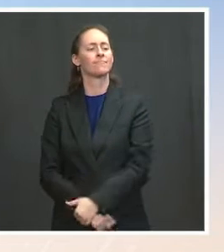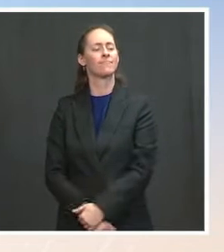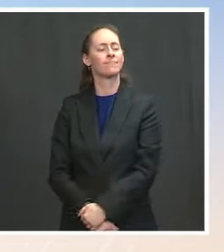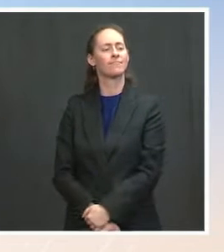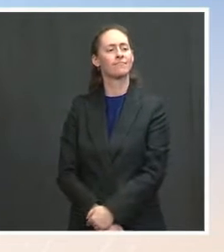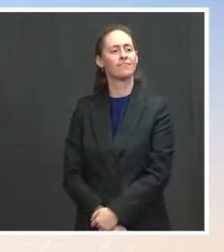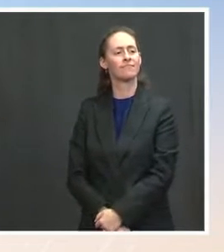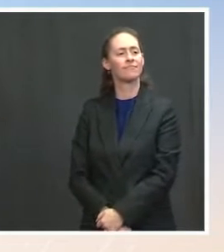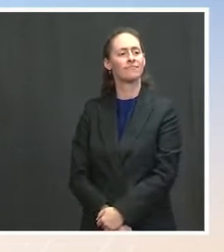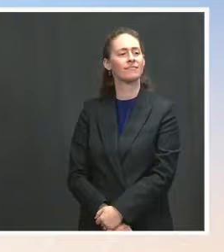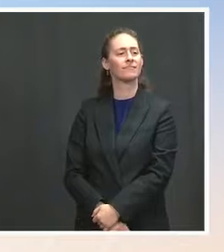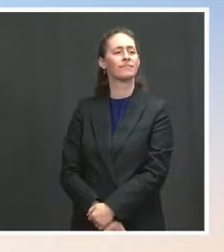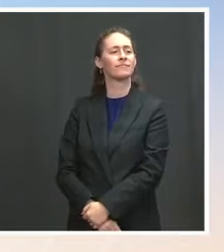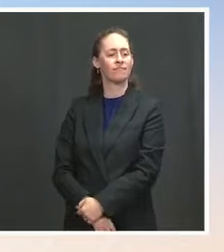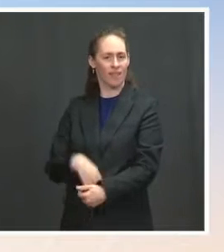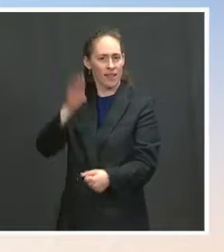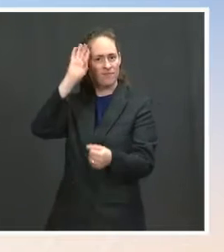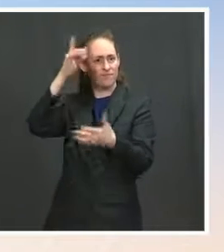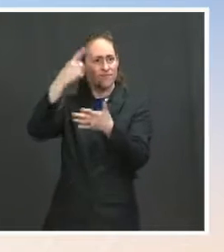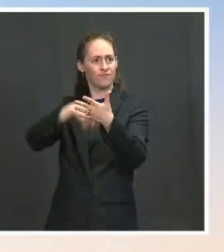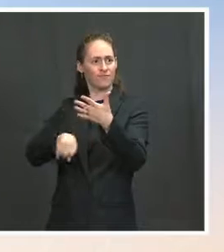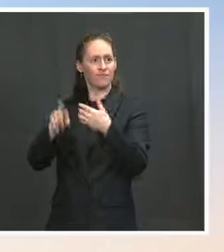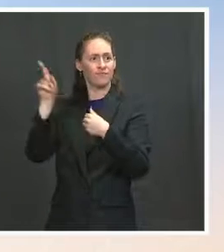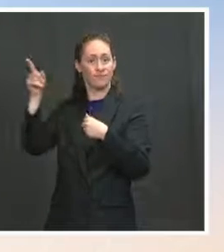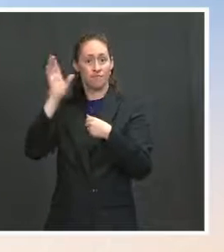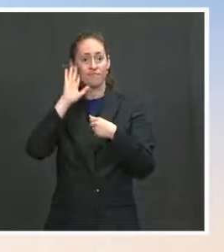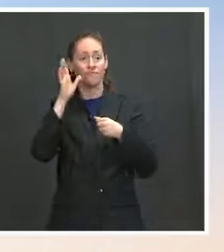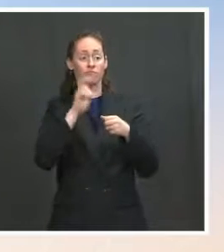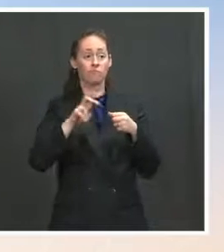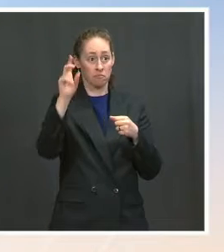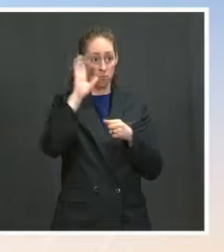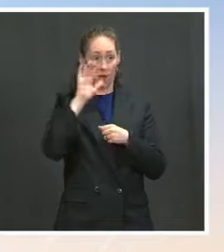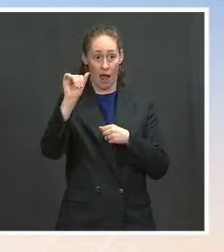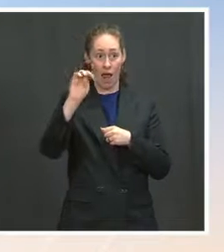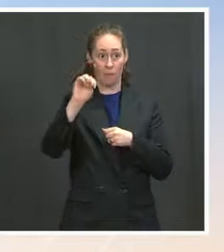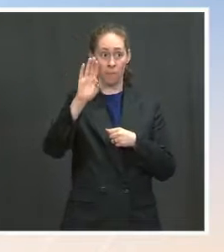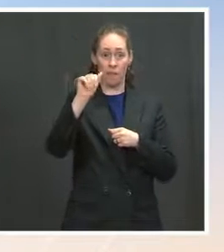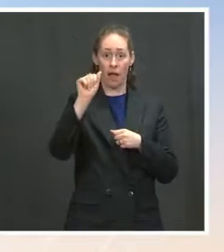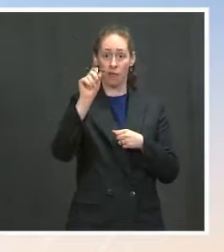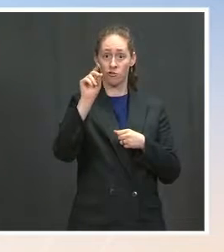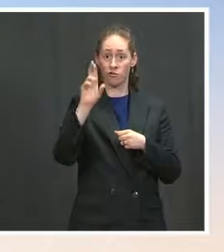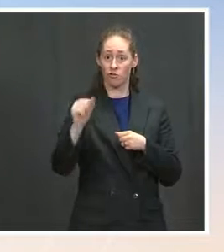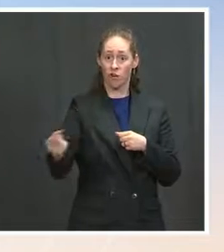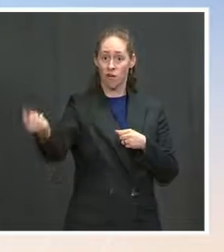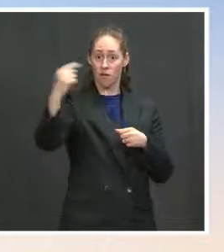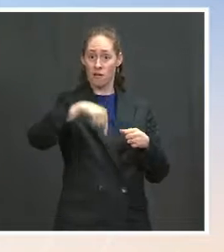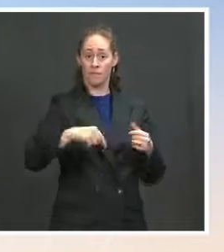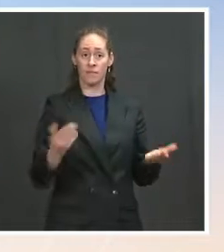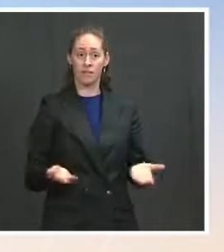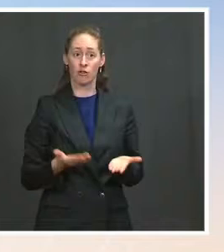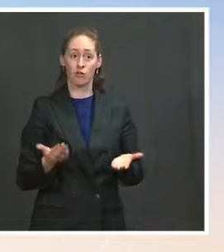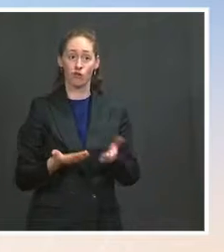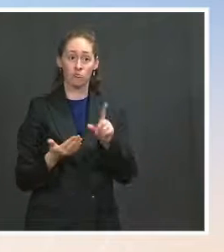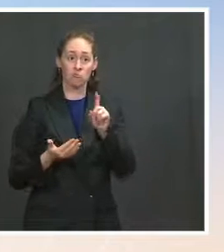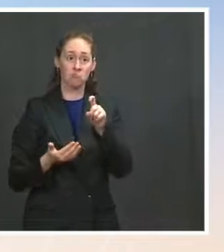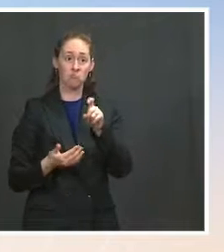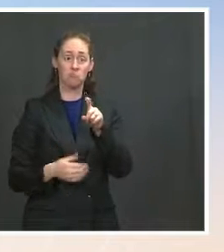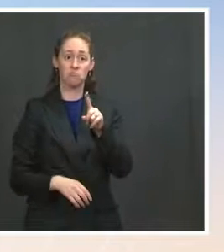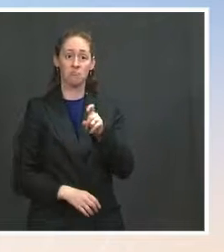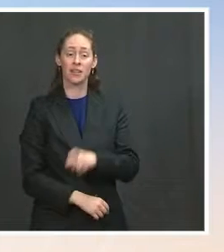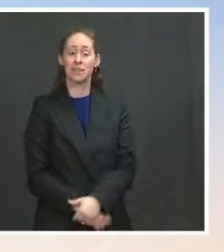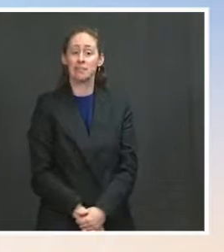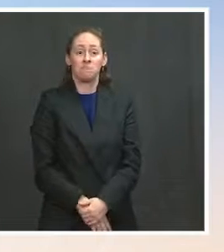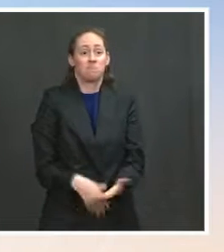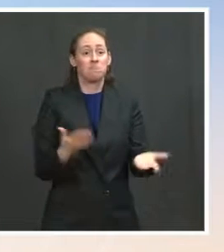ambassador nominations to come from the White House? I don't know yet, Caitlin. We will see. I know that there's an interest in that, and we hope to have